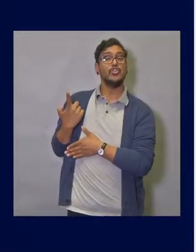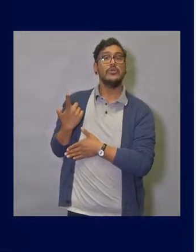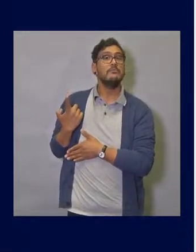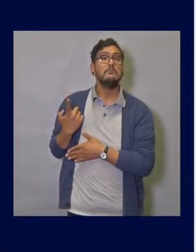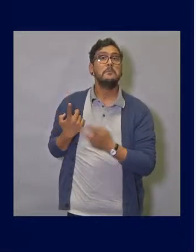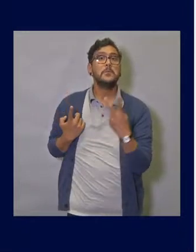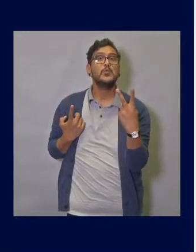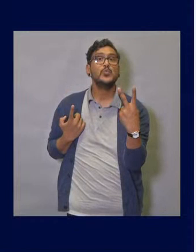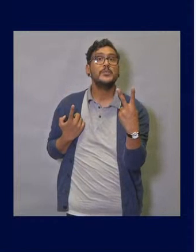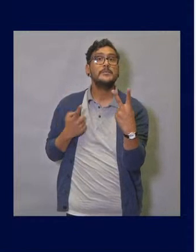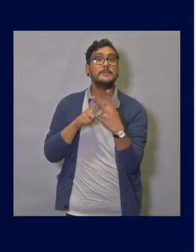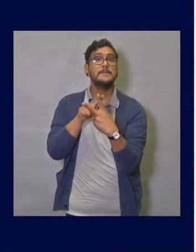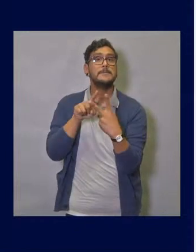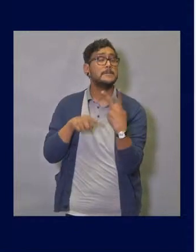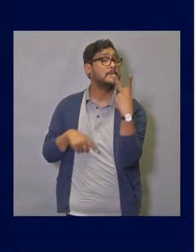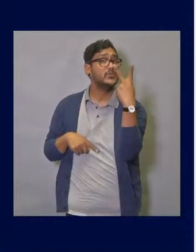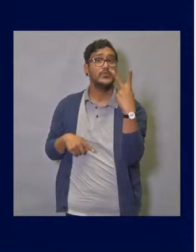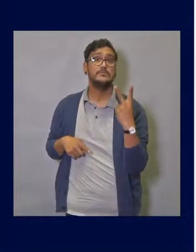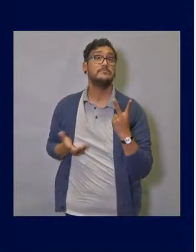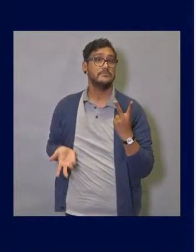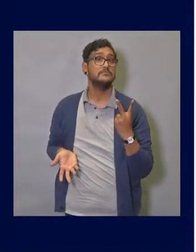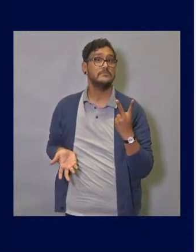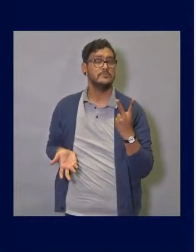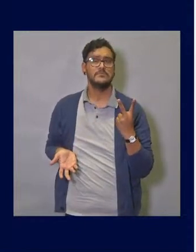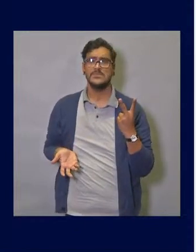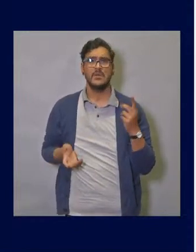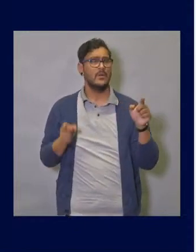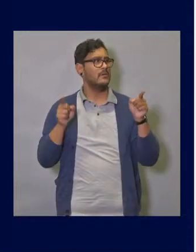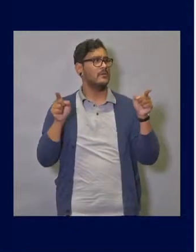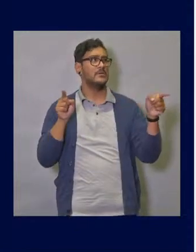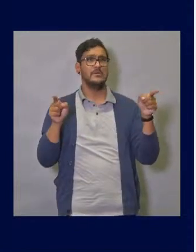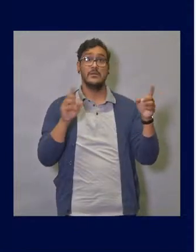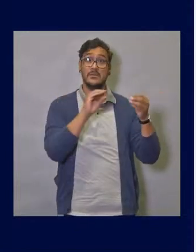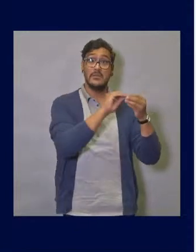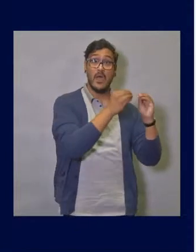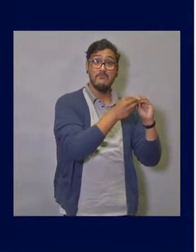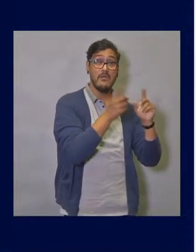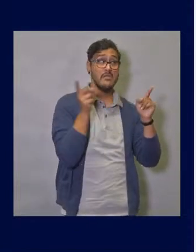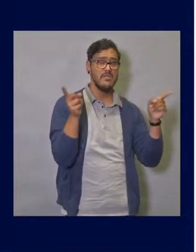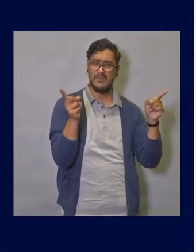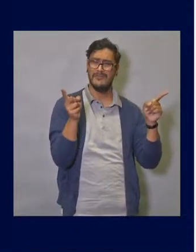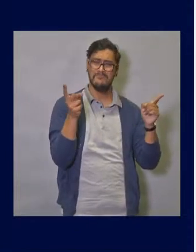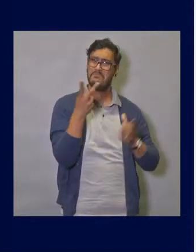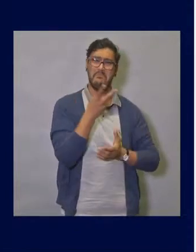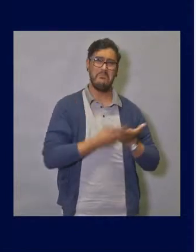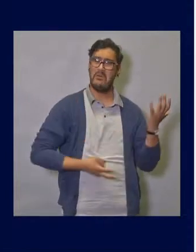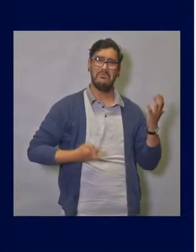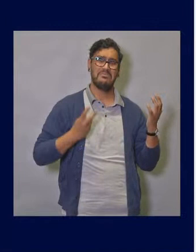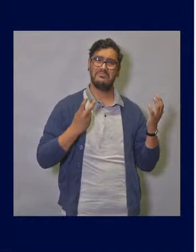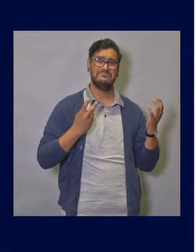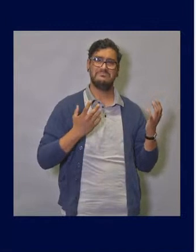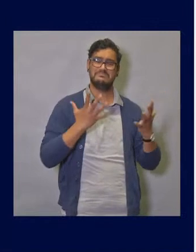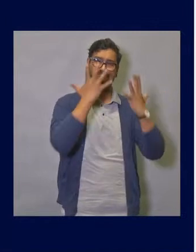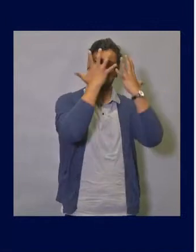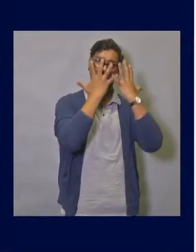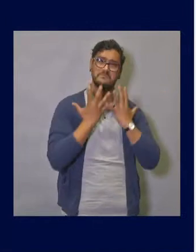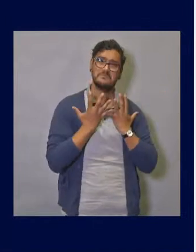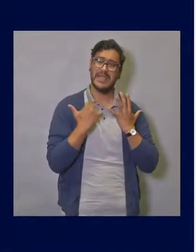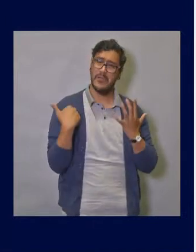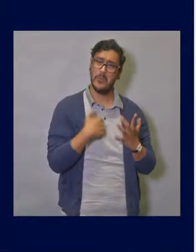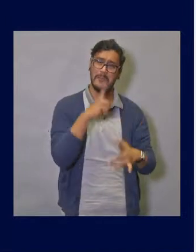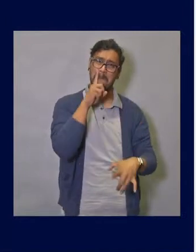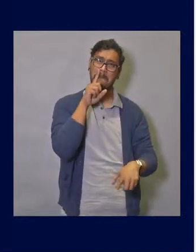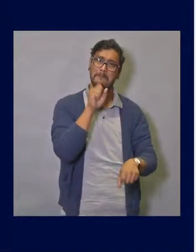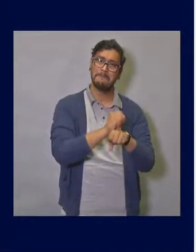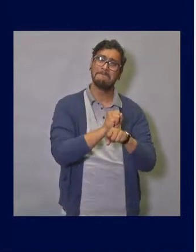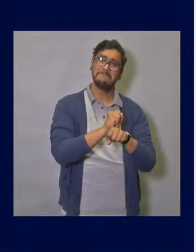only 2 of our healthcare workers. These numbers, no matter what they are tragic, and we mourn with all of you the loss of all of our